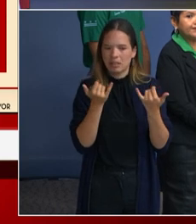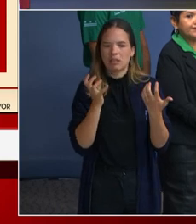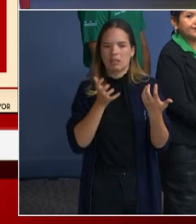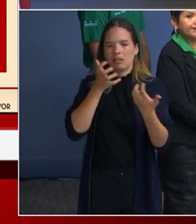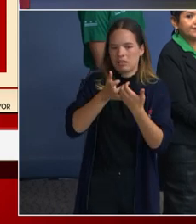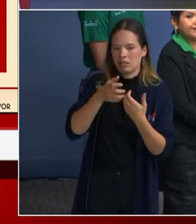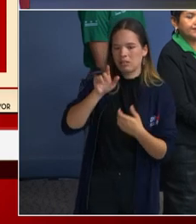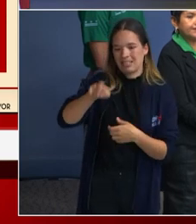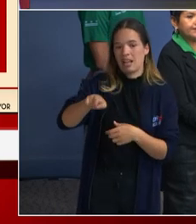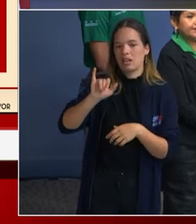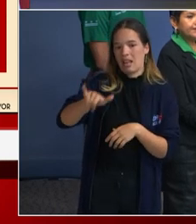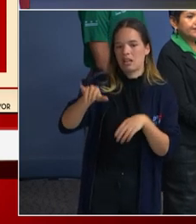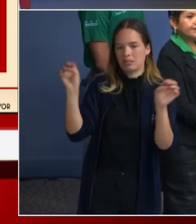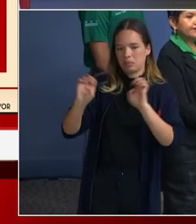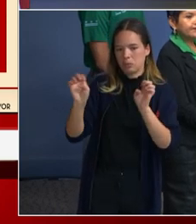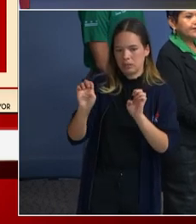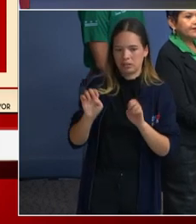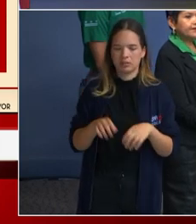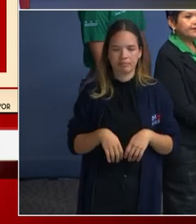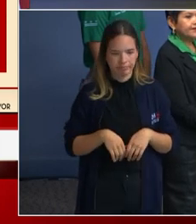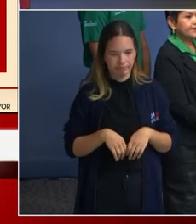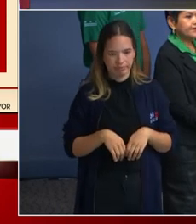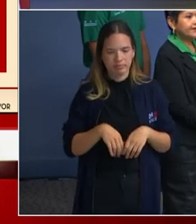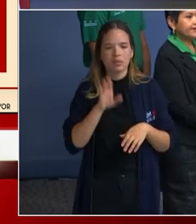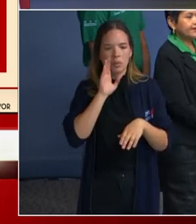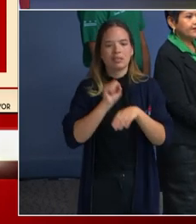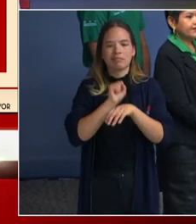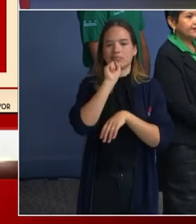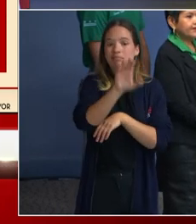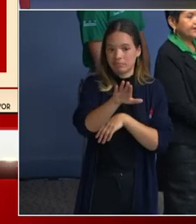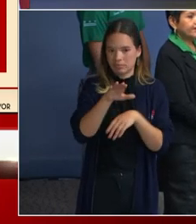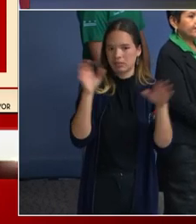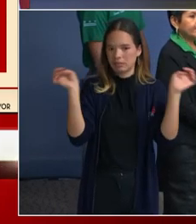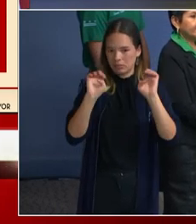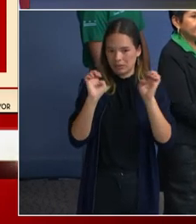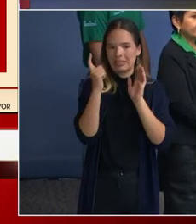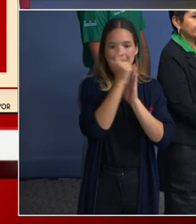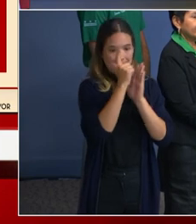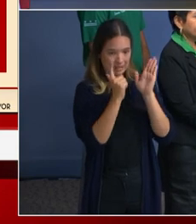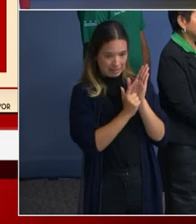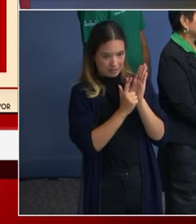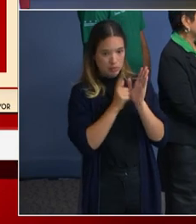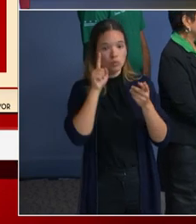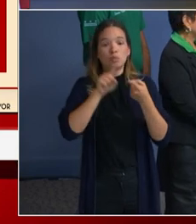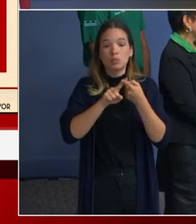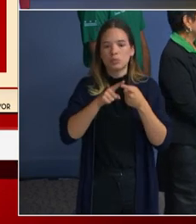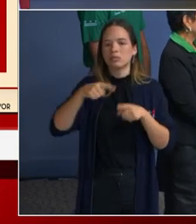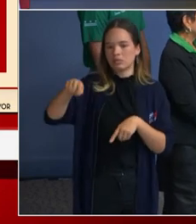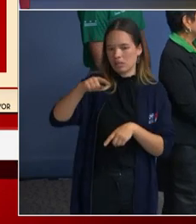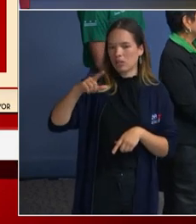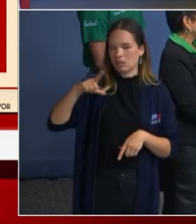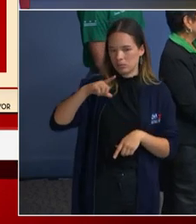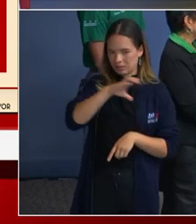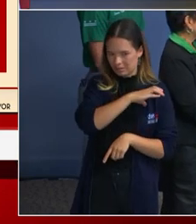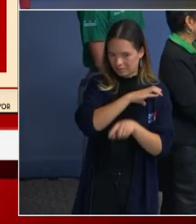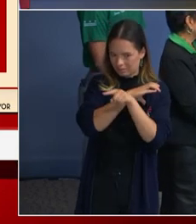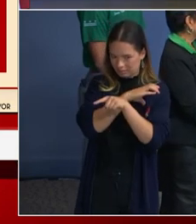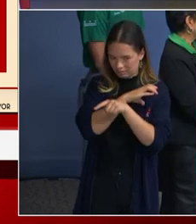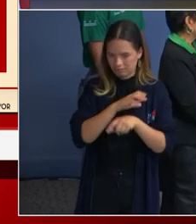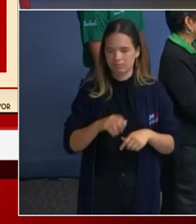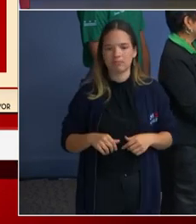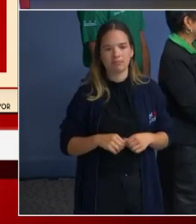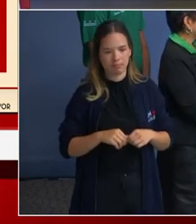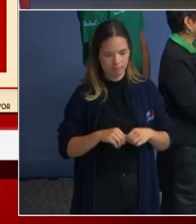be sending emergency legislation to the council that codifies the new migrant